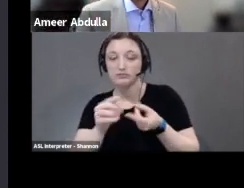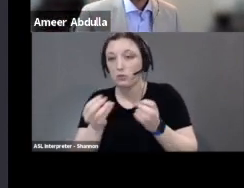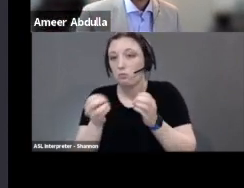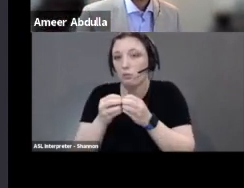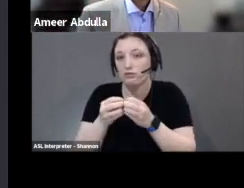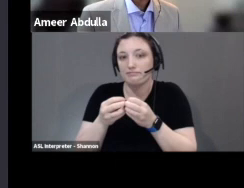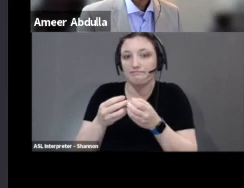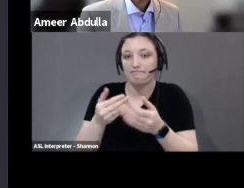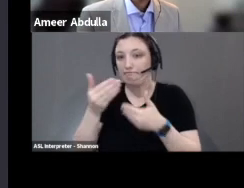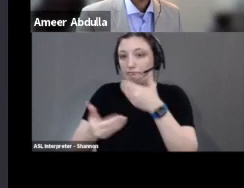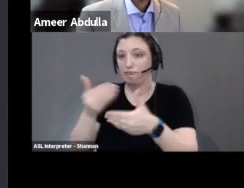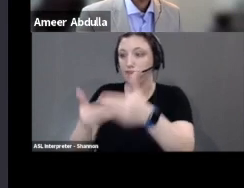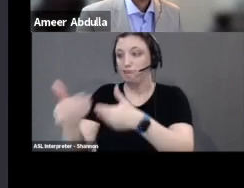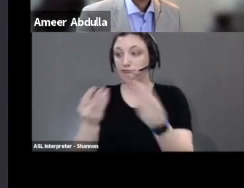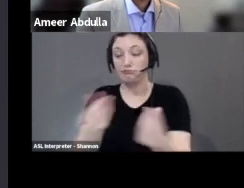flavor.